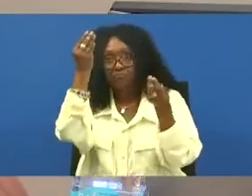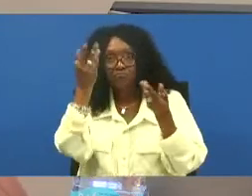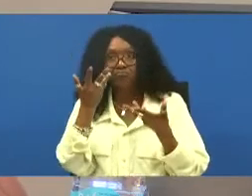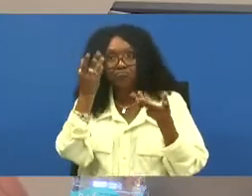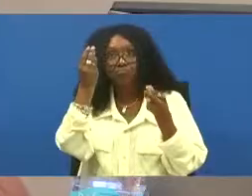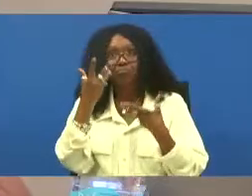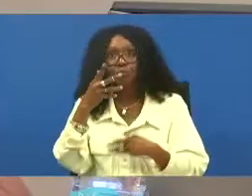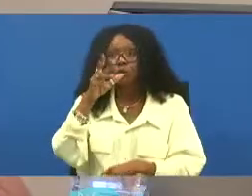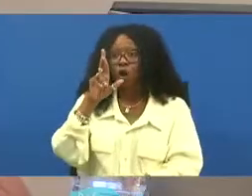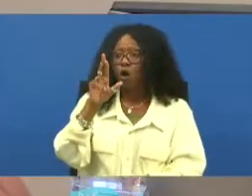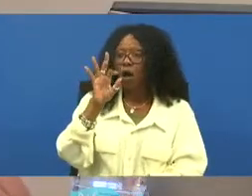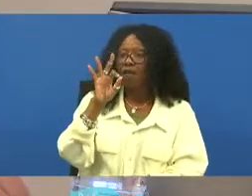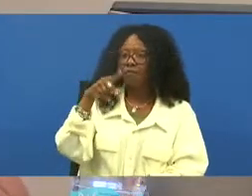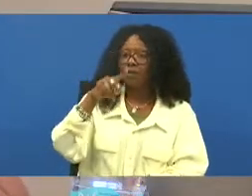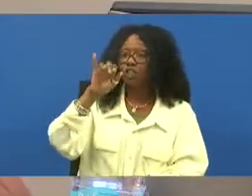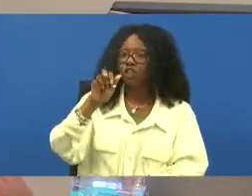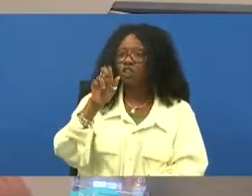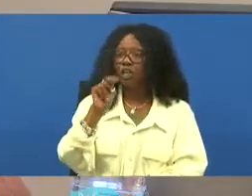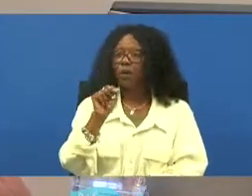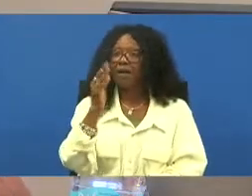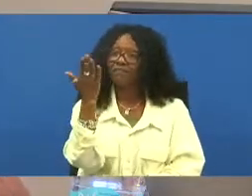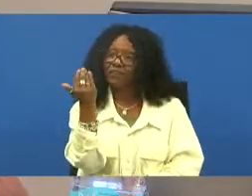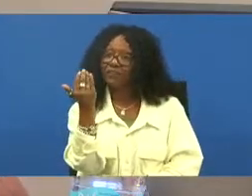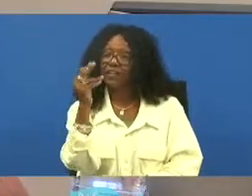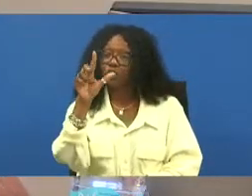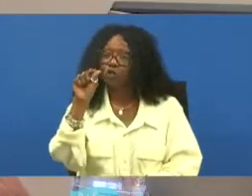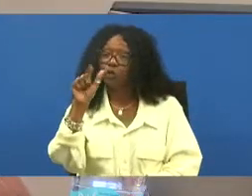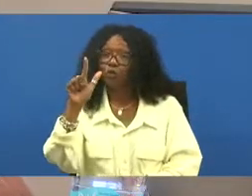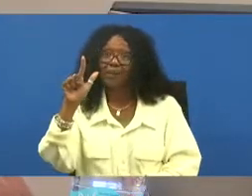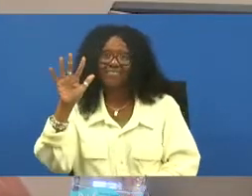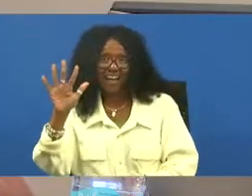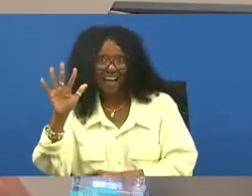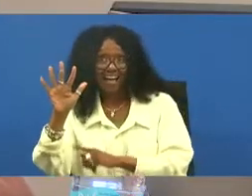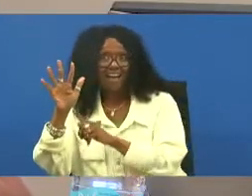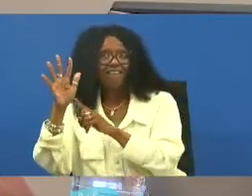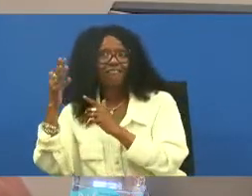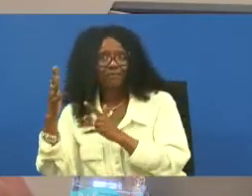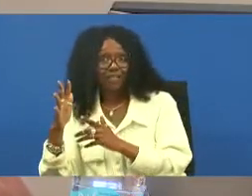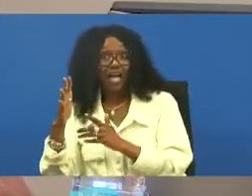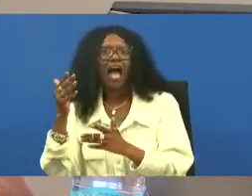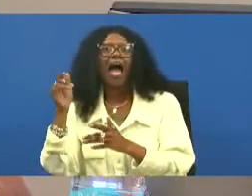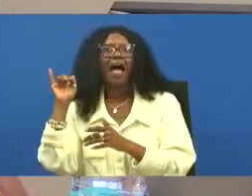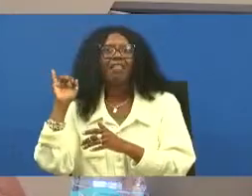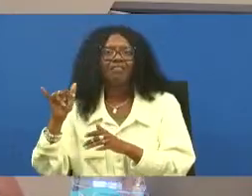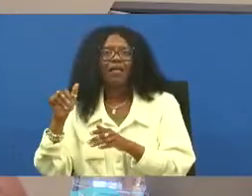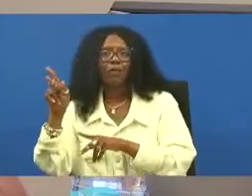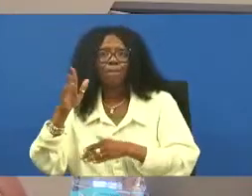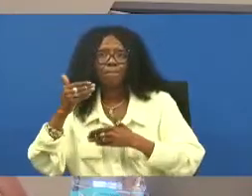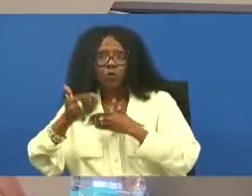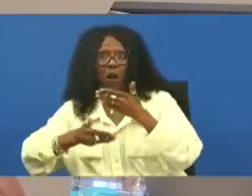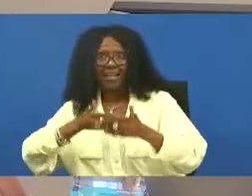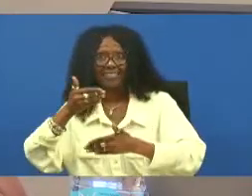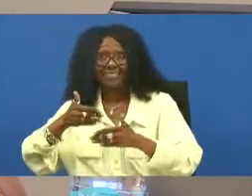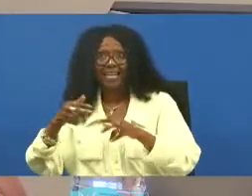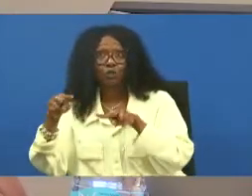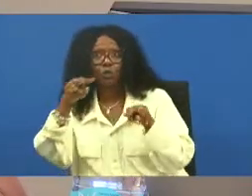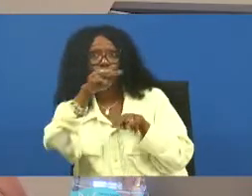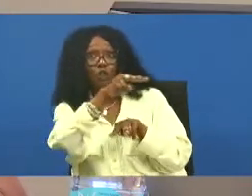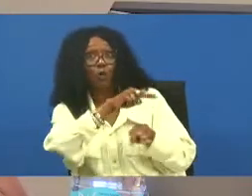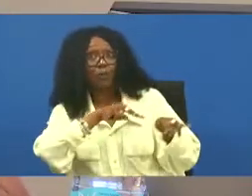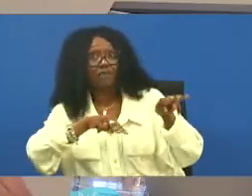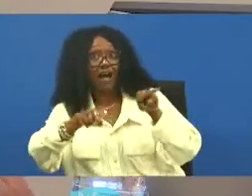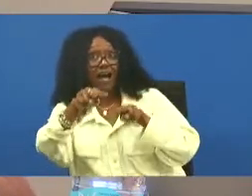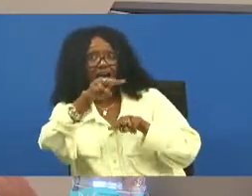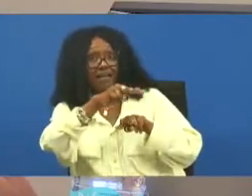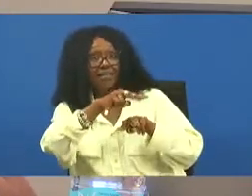January 15, 2025, and the process was supervised by the city parish purchasing